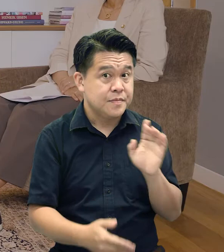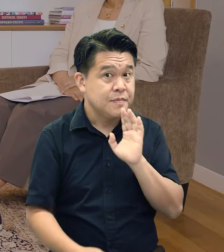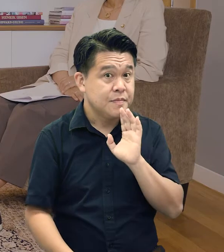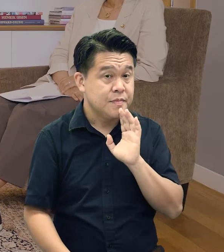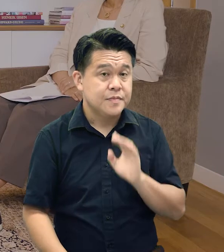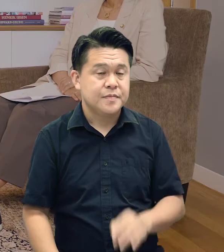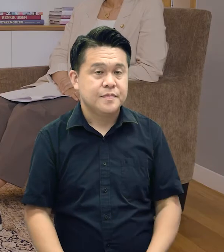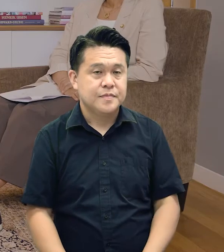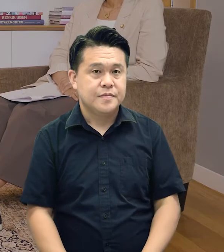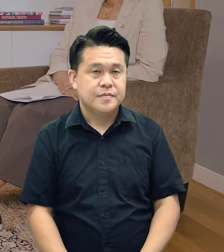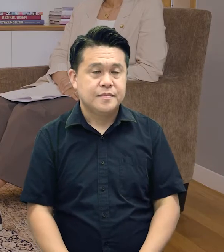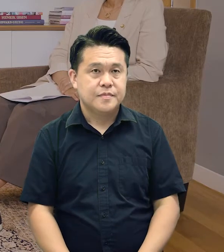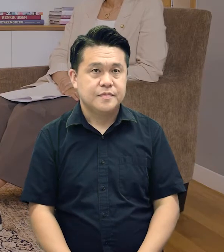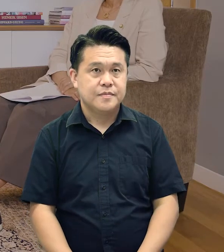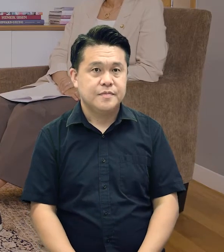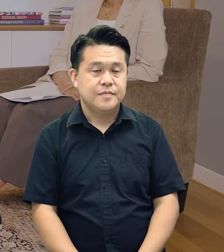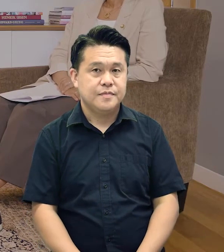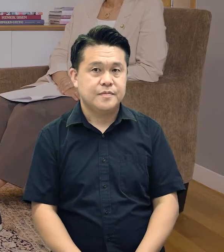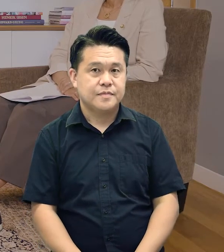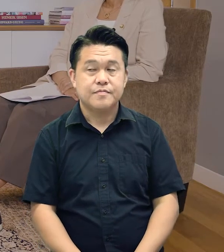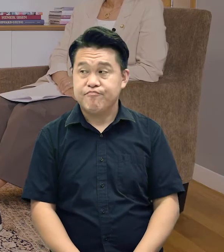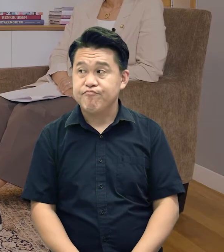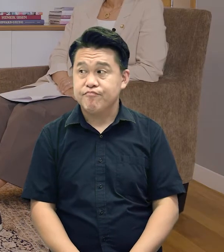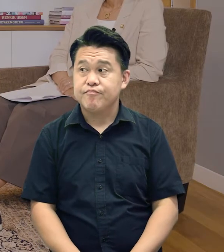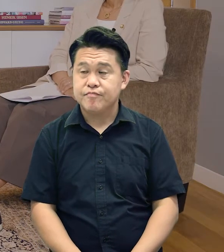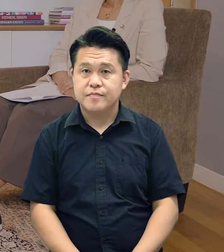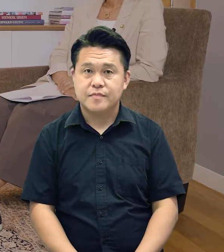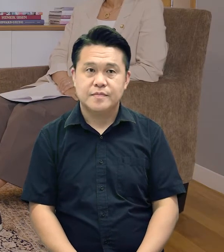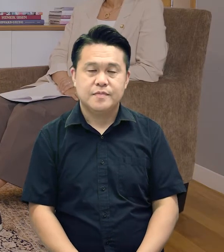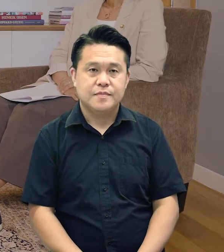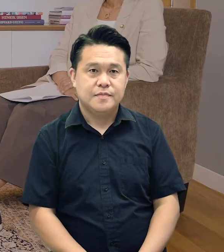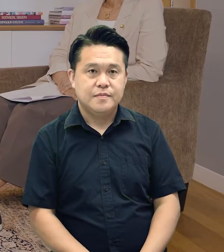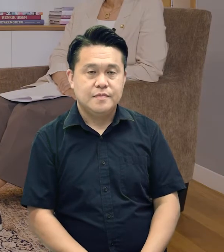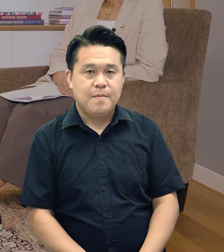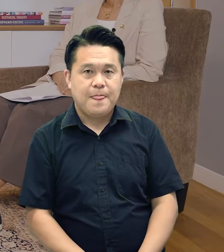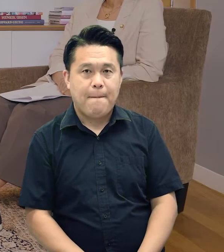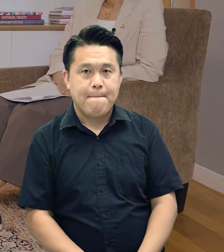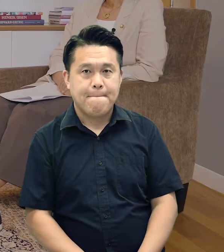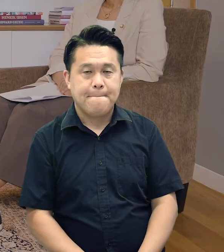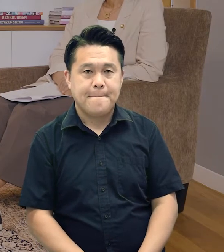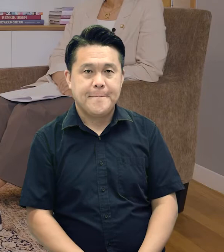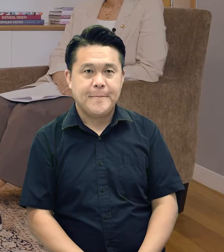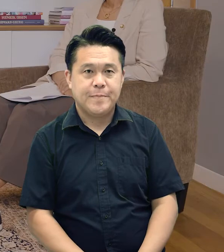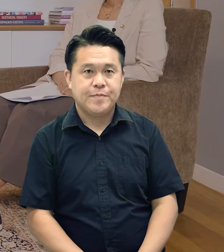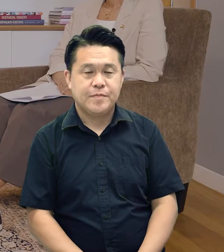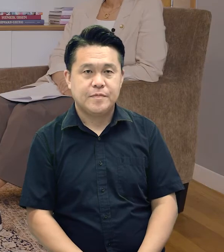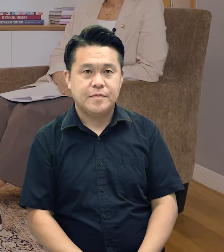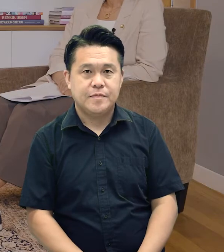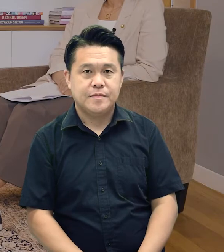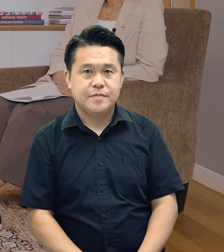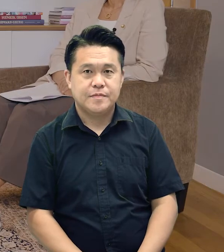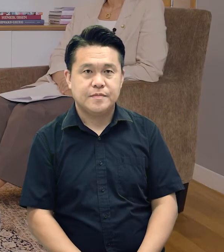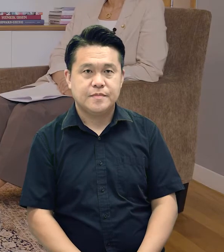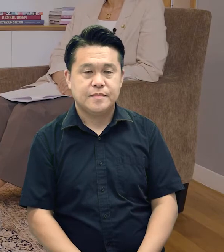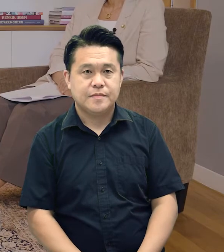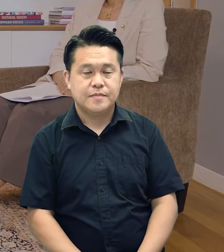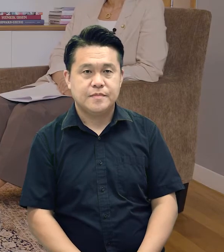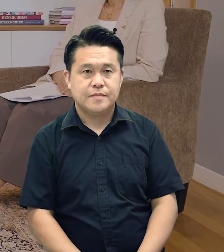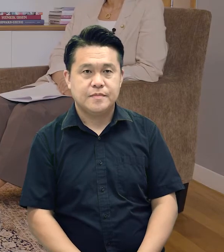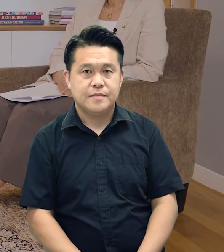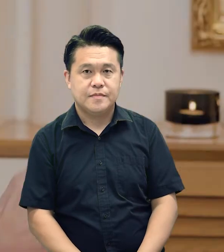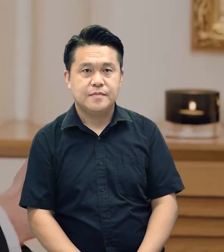it's now, as far as I understand, this has been debated regarding the Anti-Discriminatory Act for quite